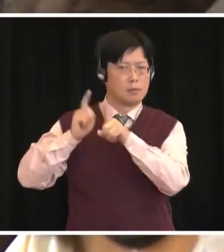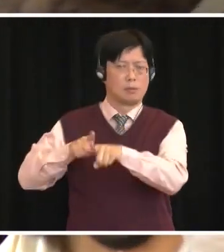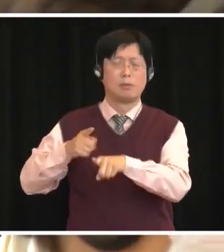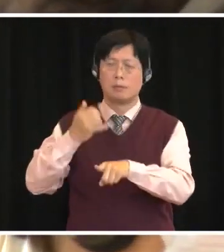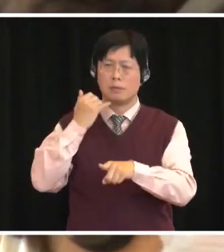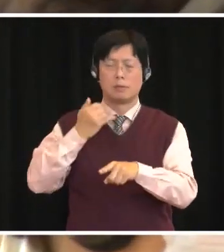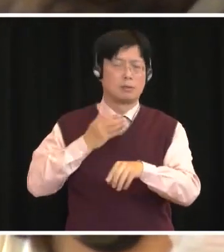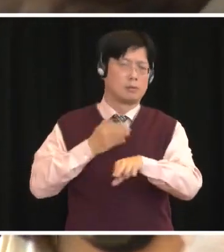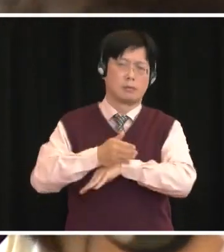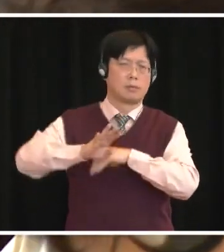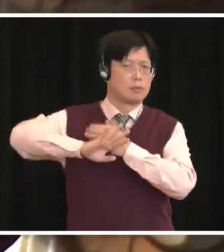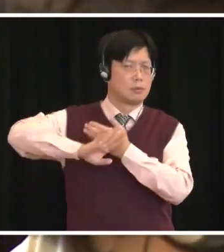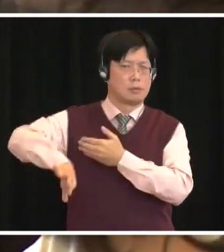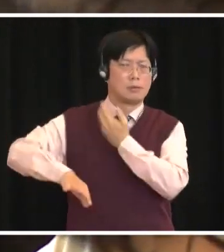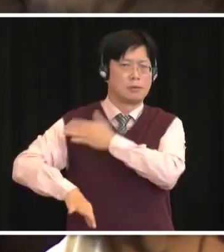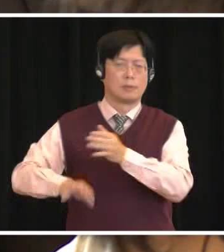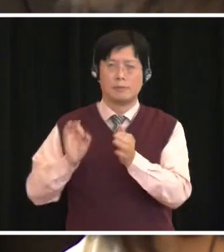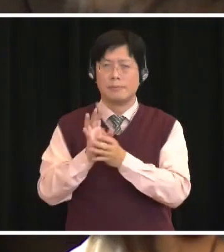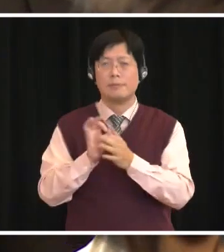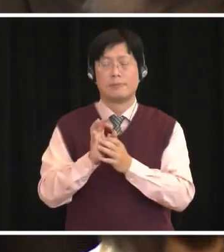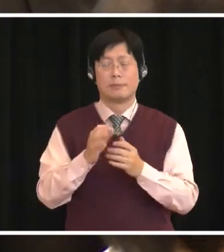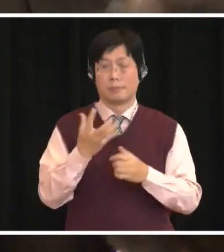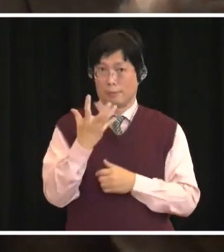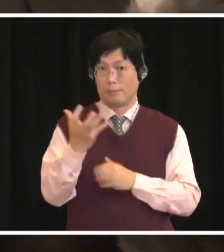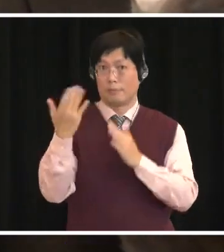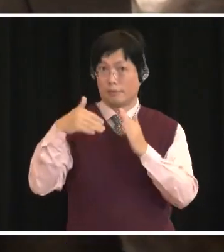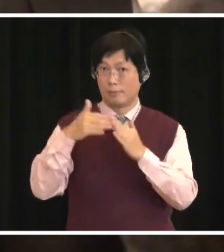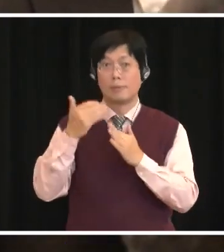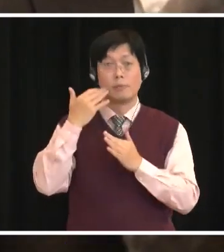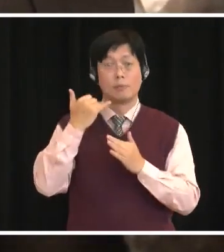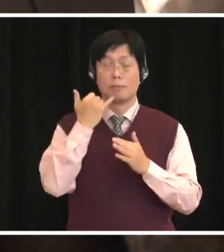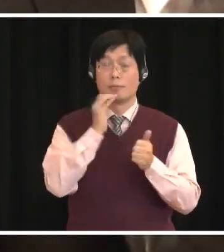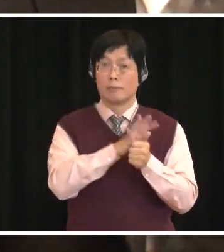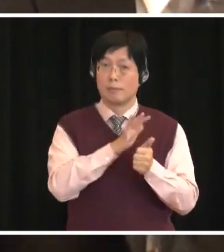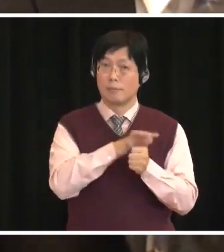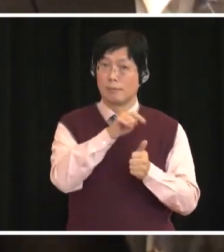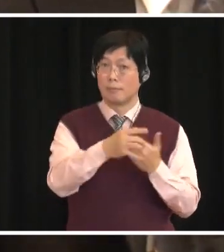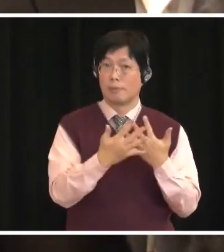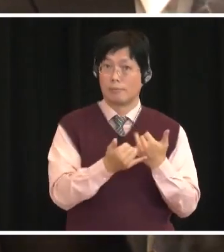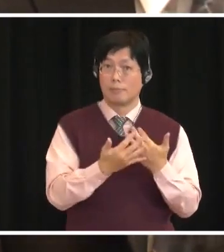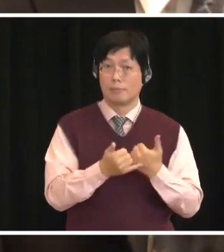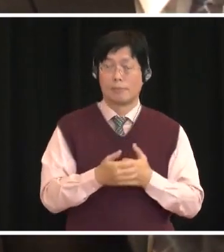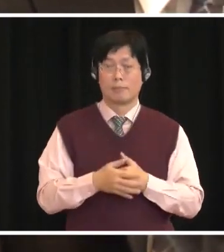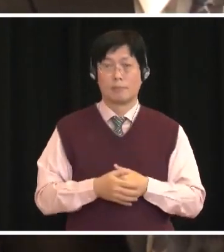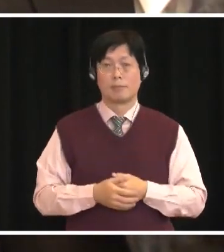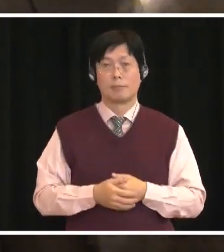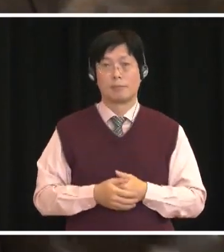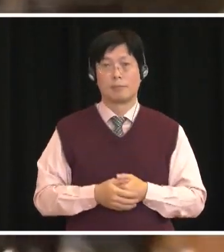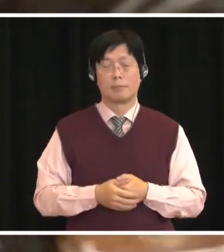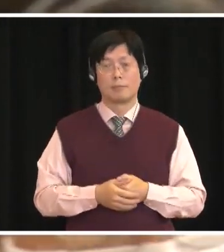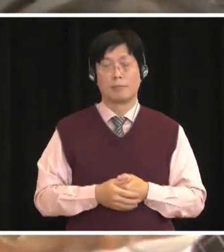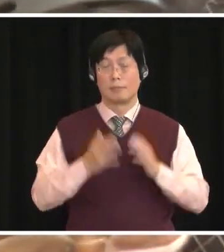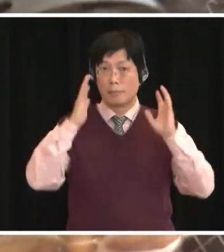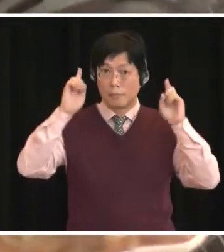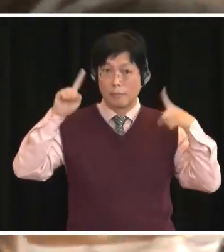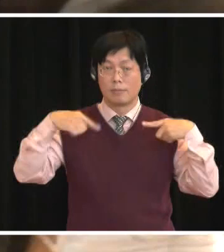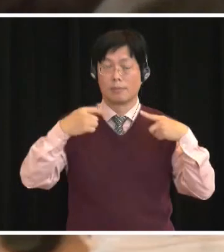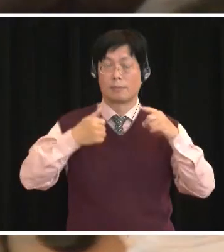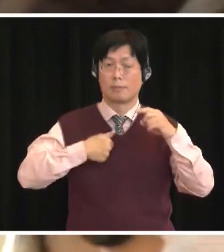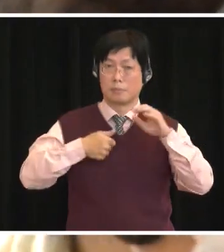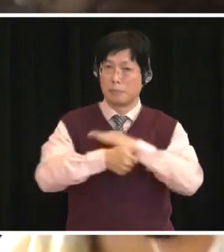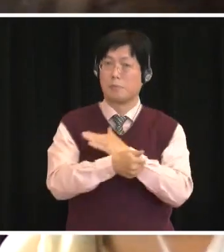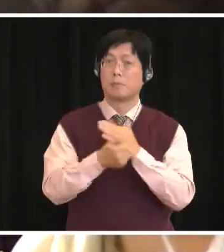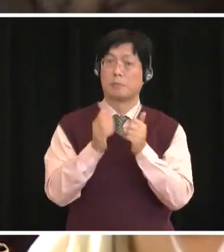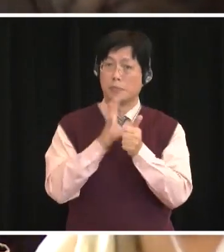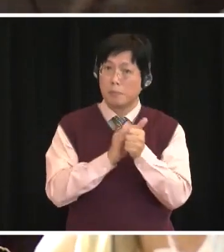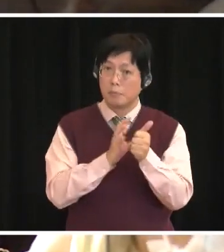application is not limited by the usual stipulations, because these children will be considered to